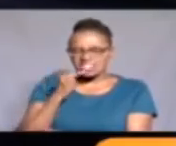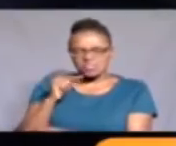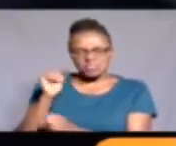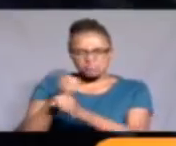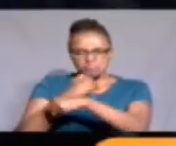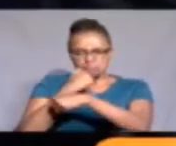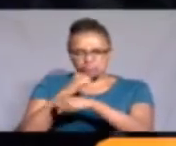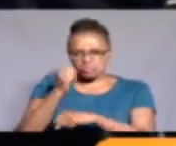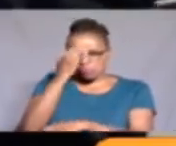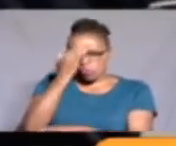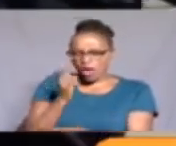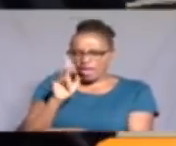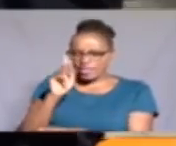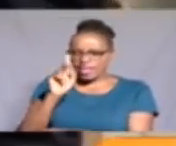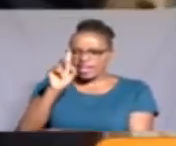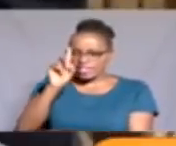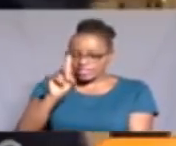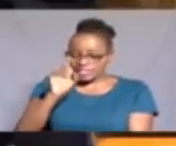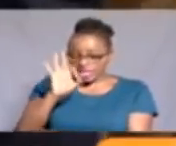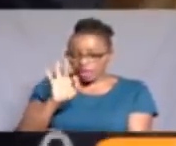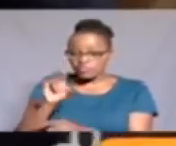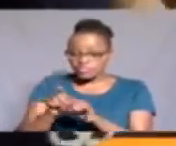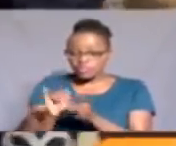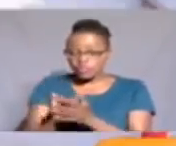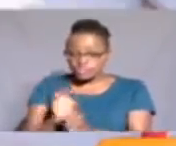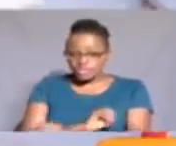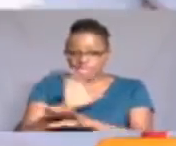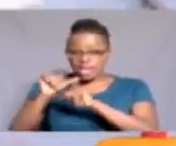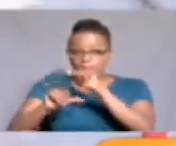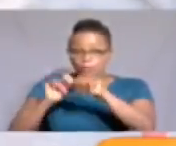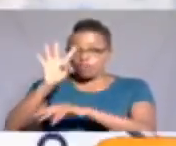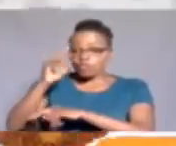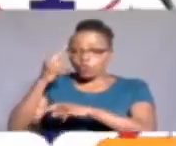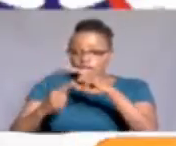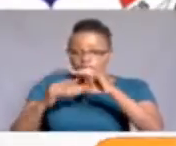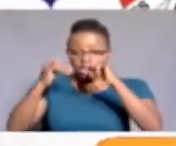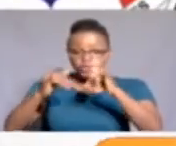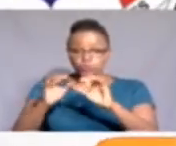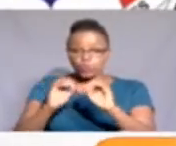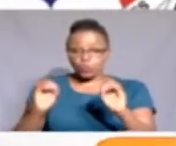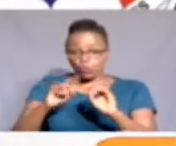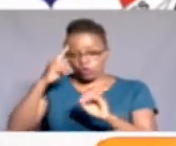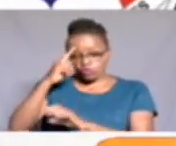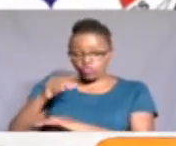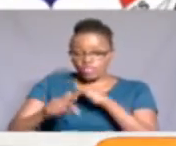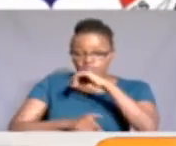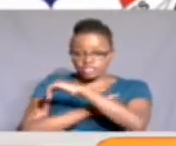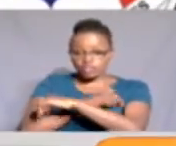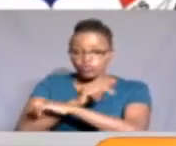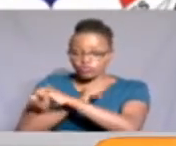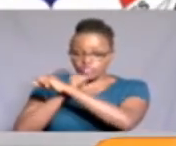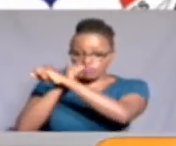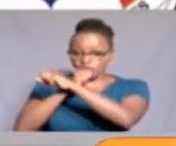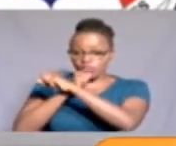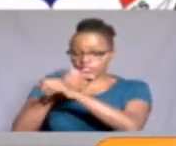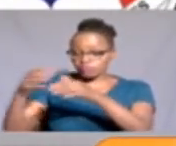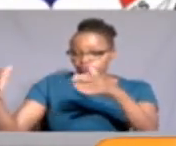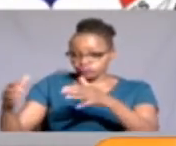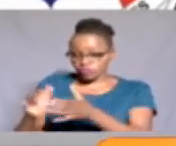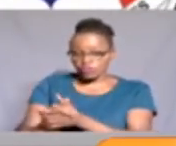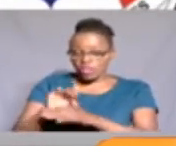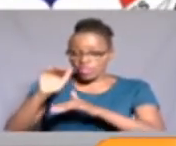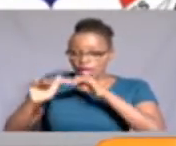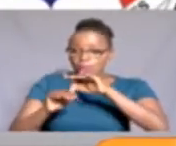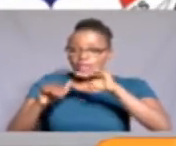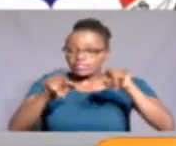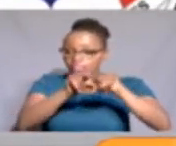unlikely, since the KDF Act was explicit on the four-year non-renewable tenure for the Chief of Defence Forces, the Deputy, as well